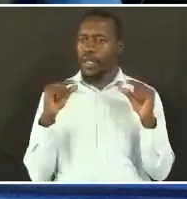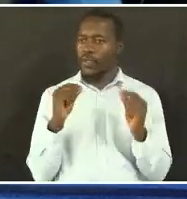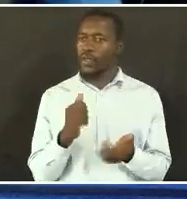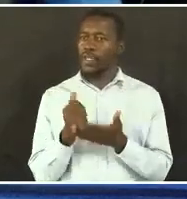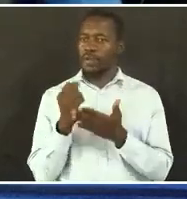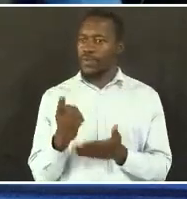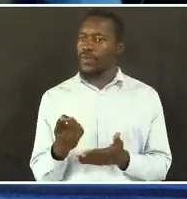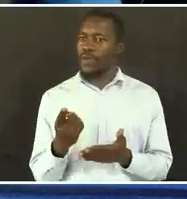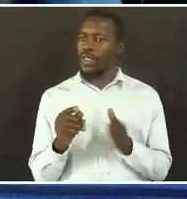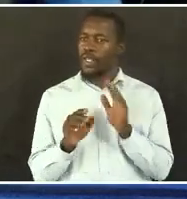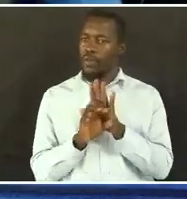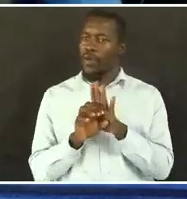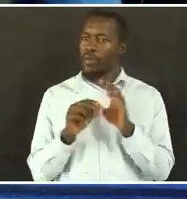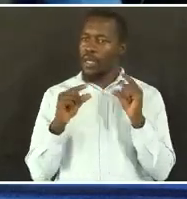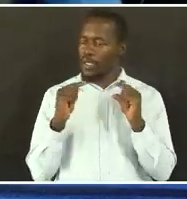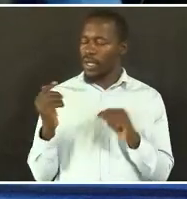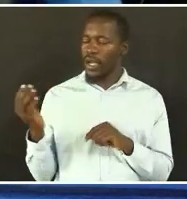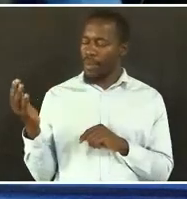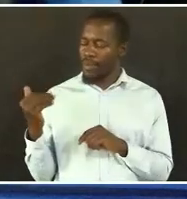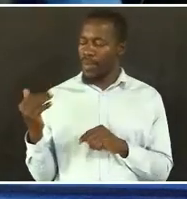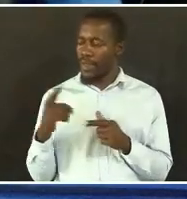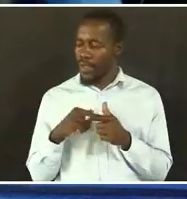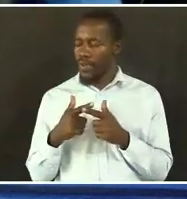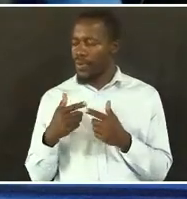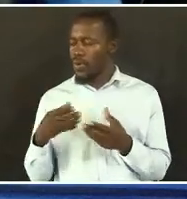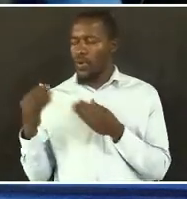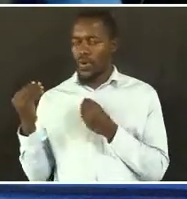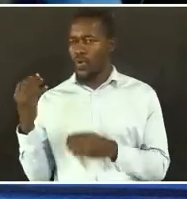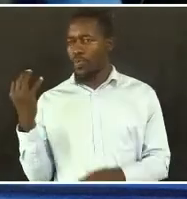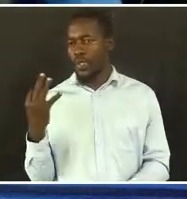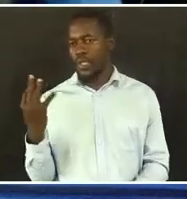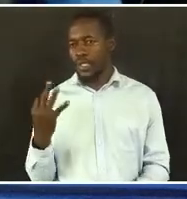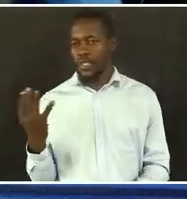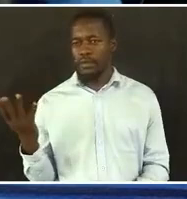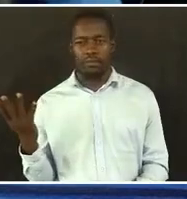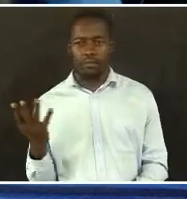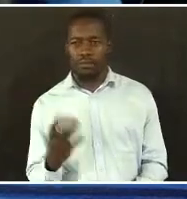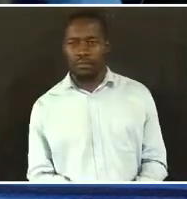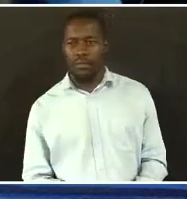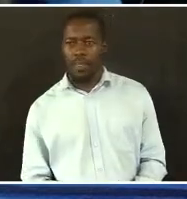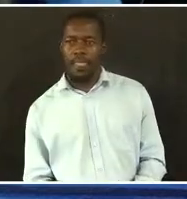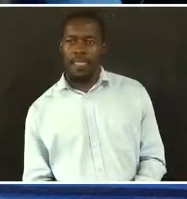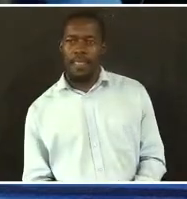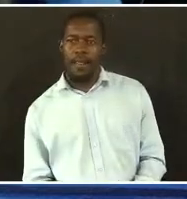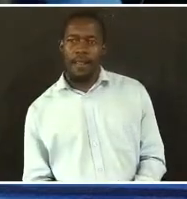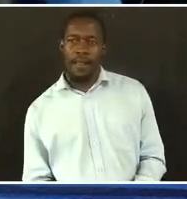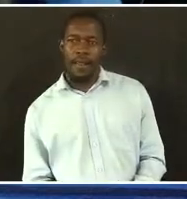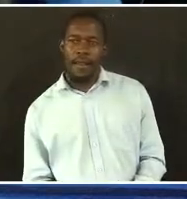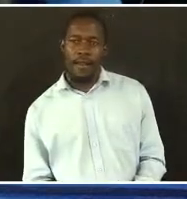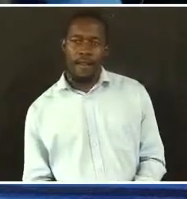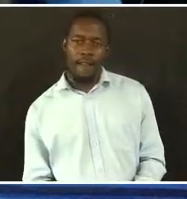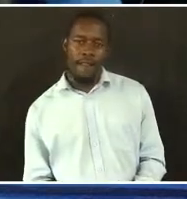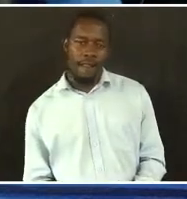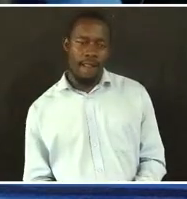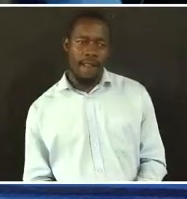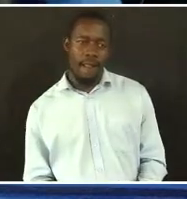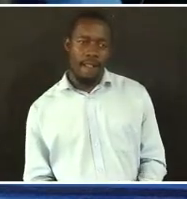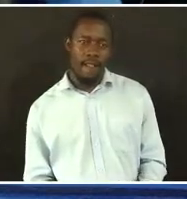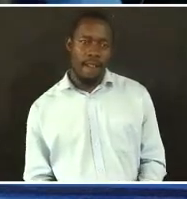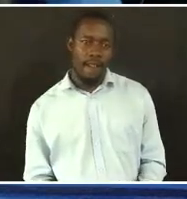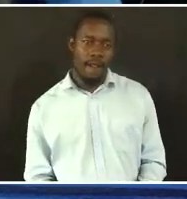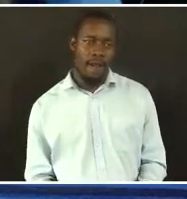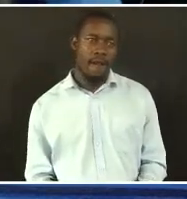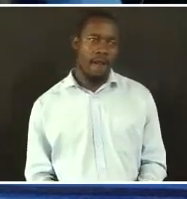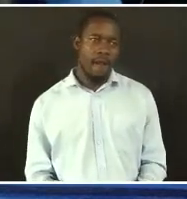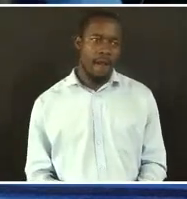the environment that pastor can now give a sermon it, or elder chief can now give a sermon it, and we can pray. Because